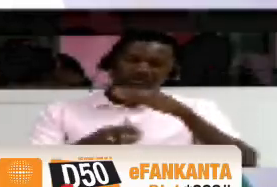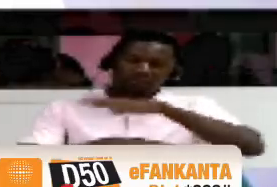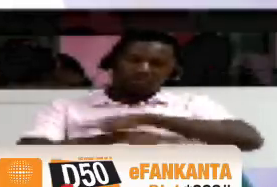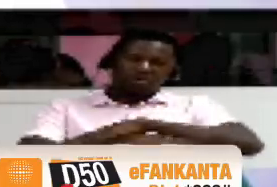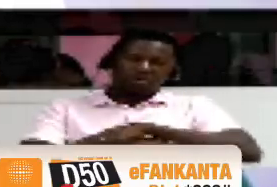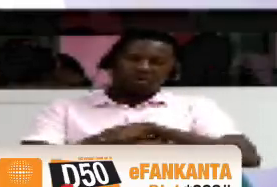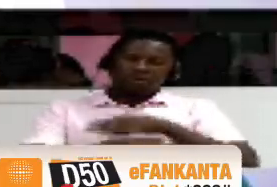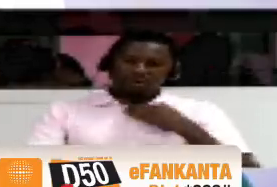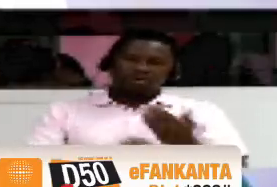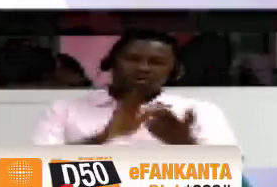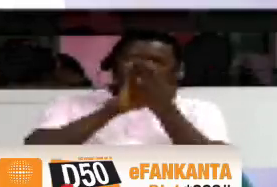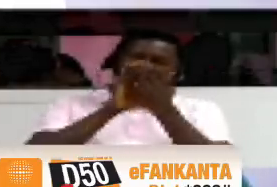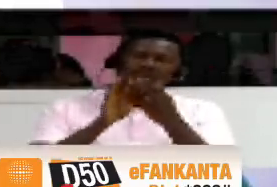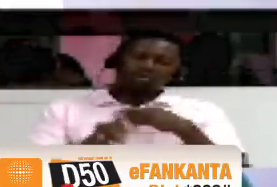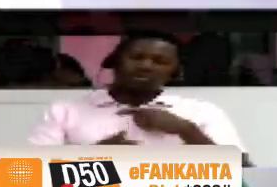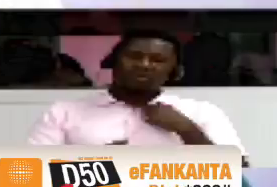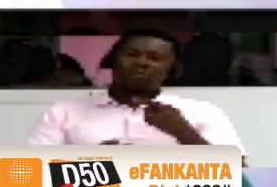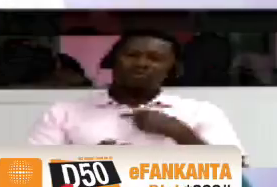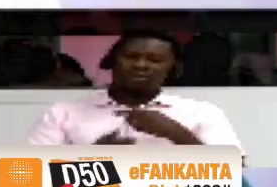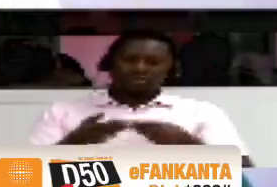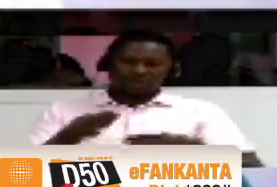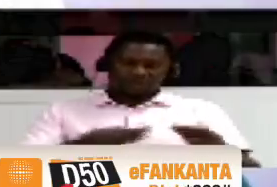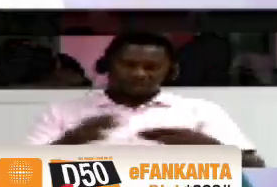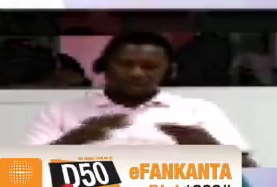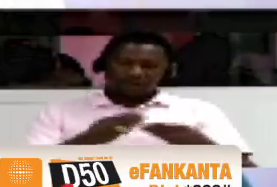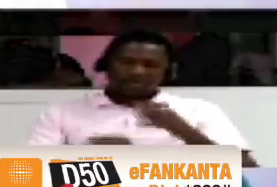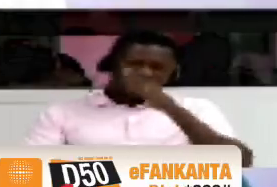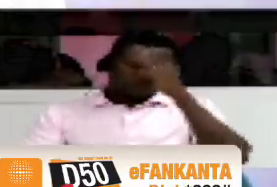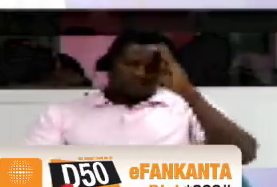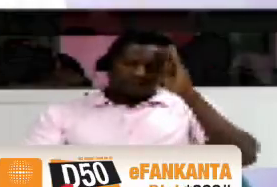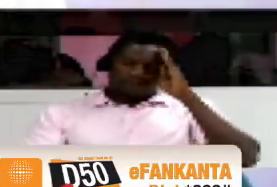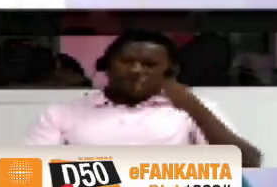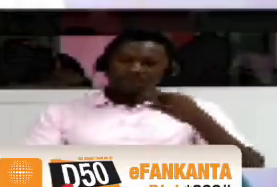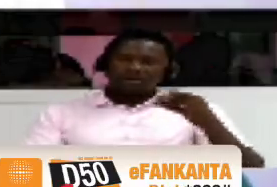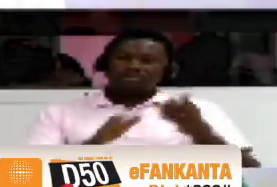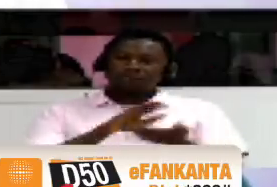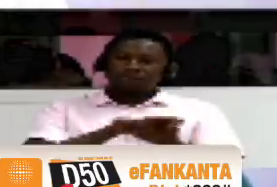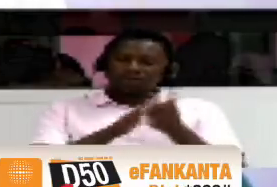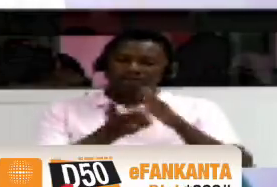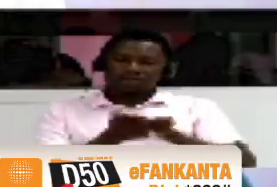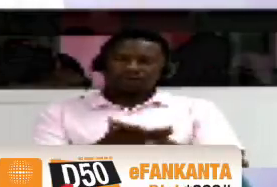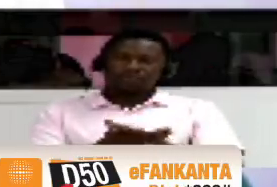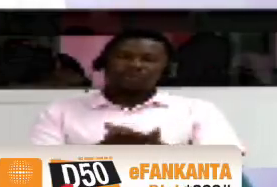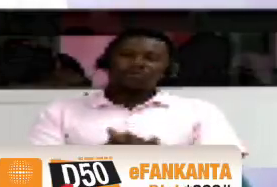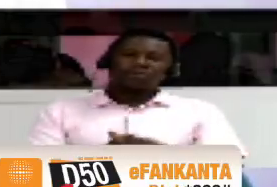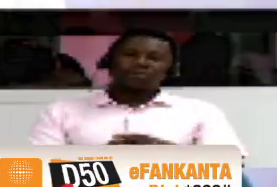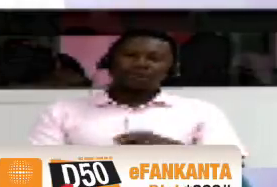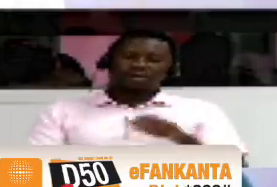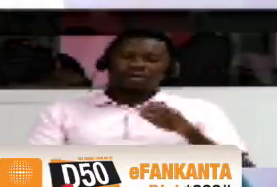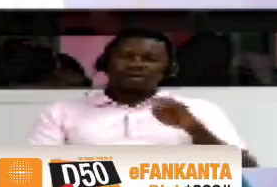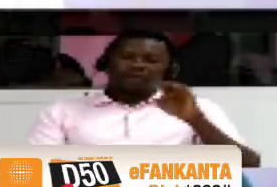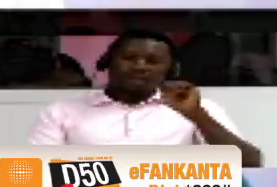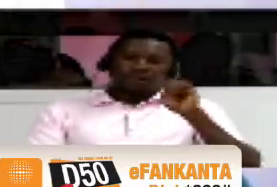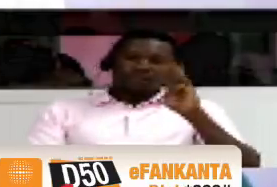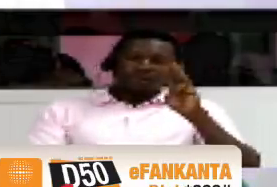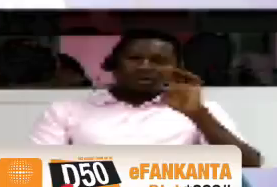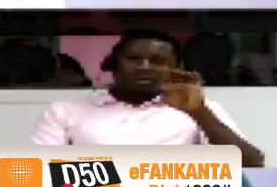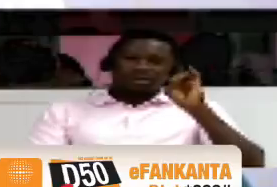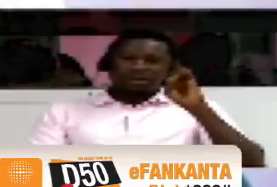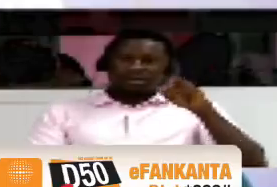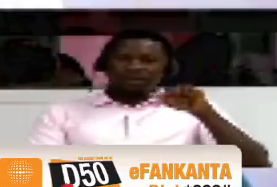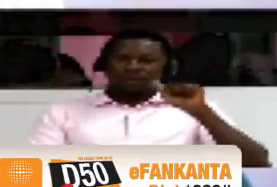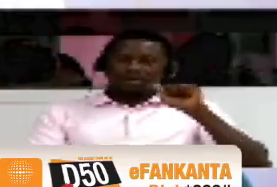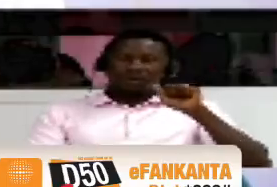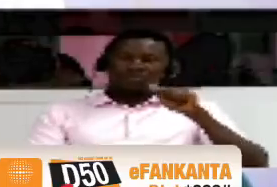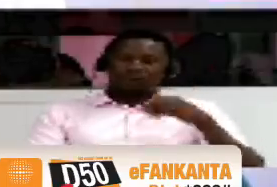was selling at Brikama Market, which is not also very far from the school. Ibrahim went with the fire officer at the